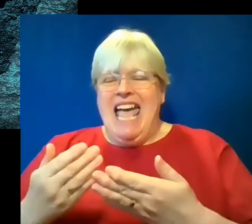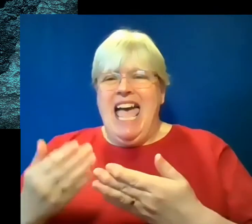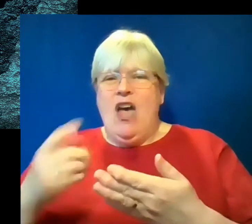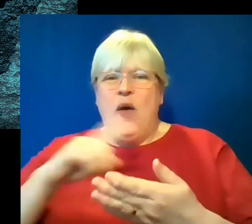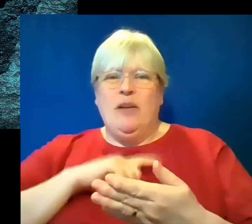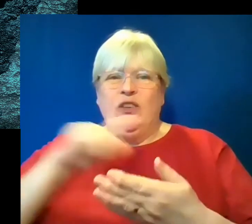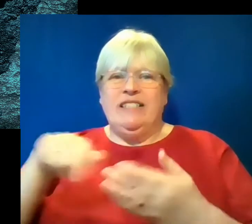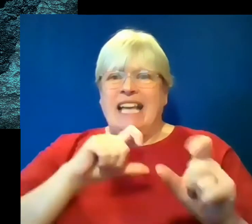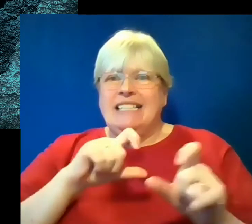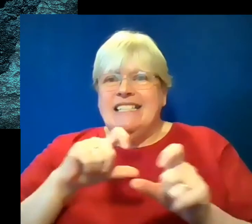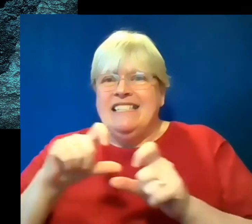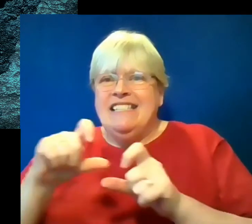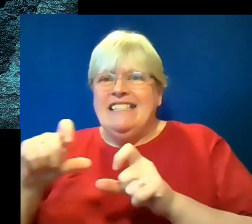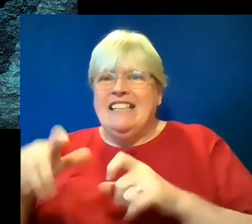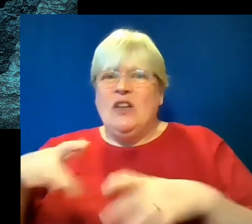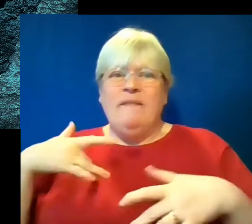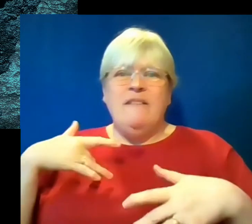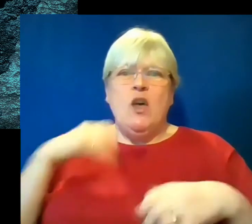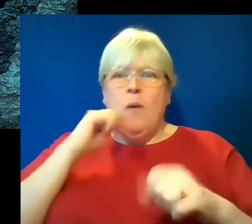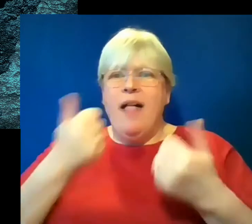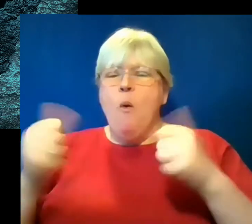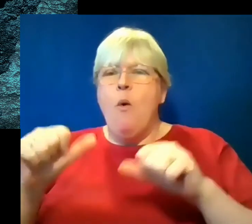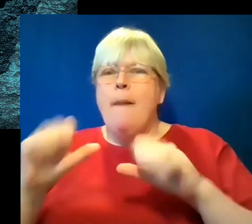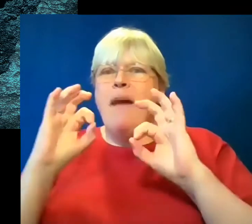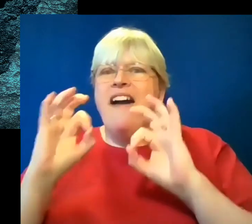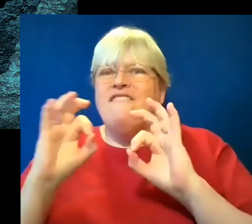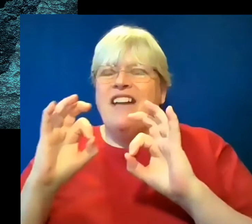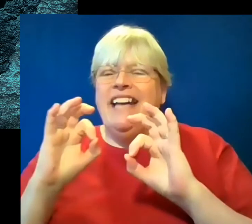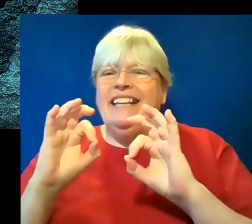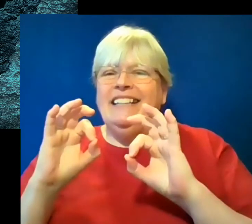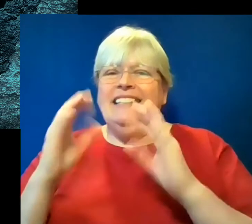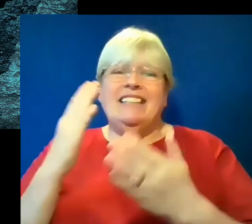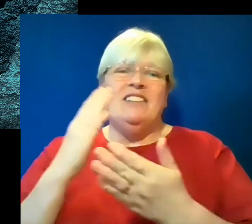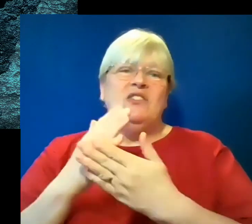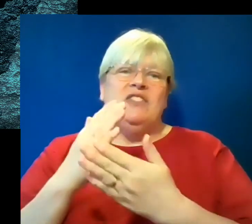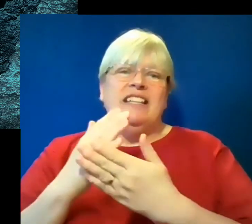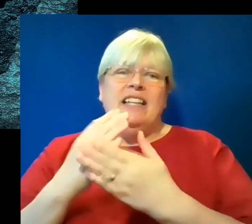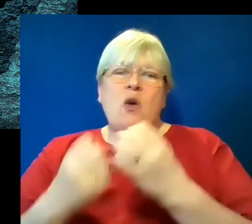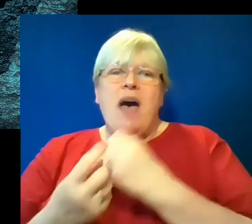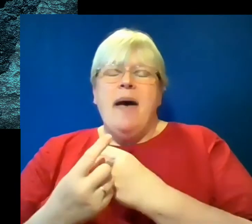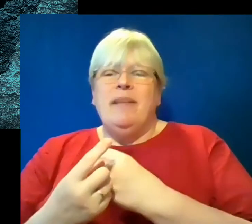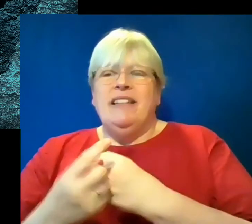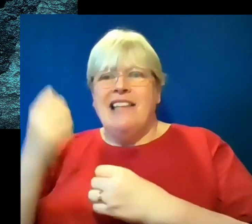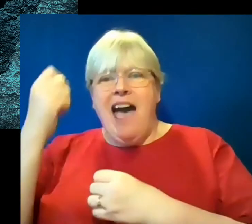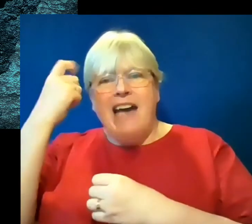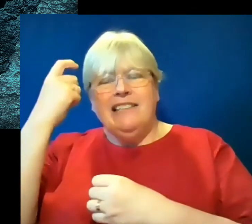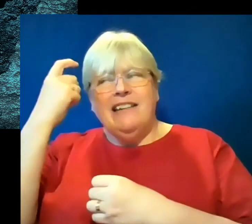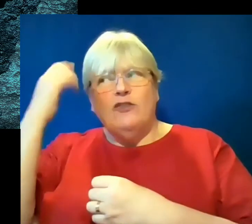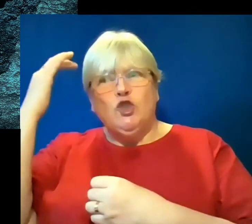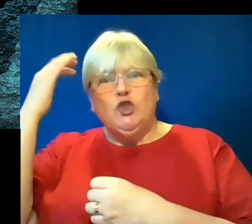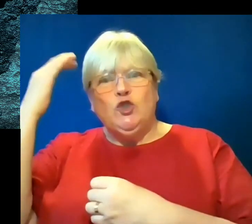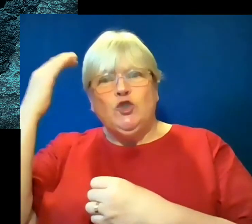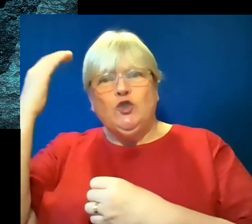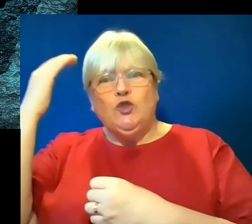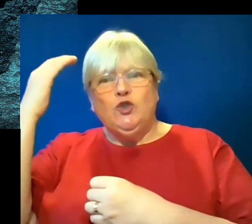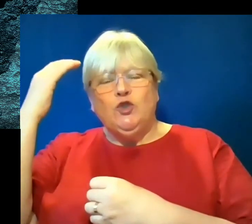can still hope will turn out to be perfect. And really what happens is you have the idea for a book in your head and it's